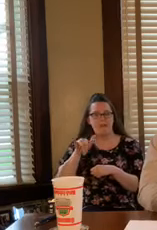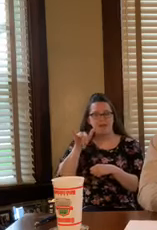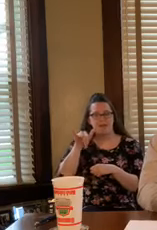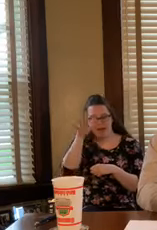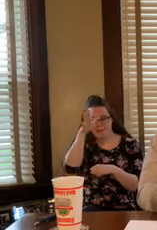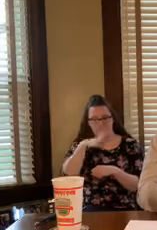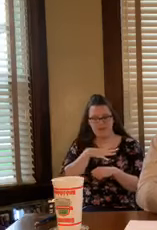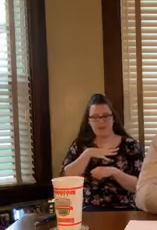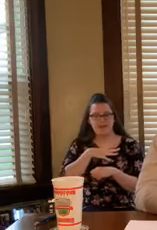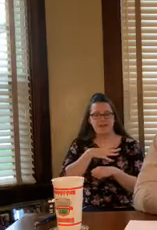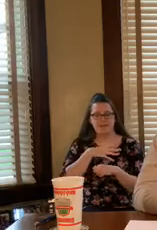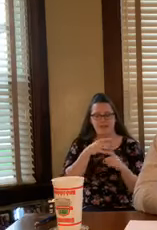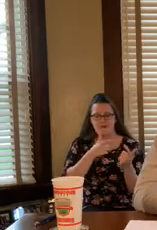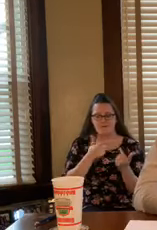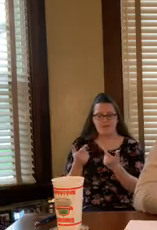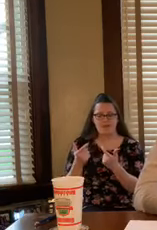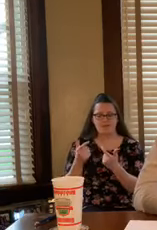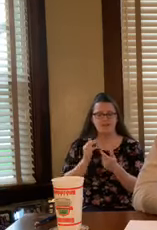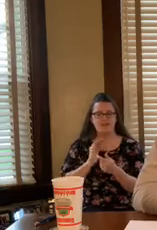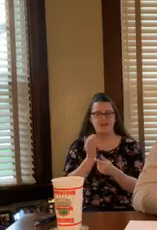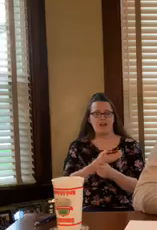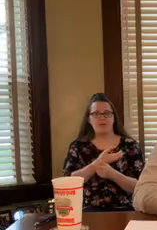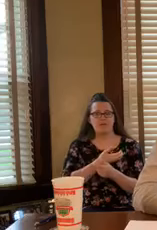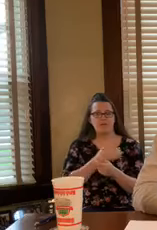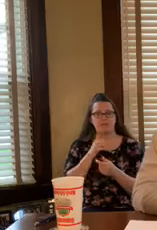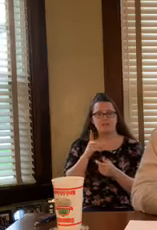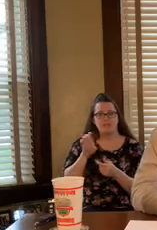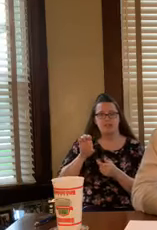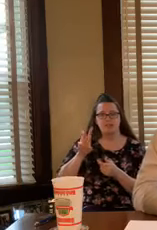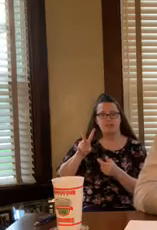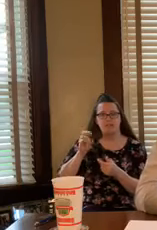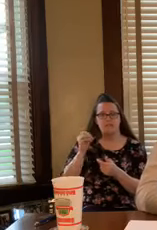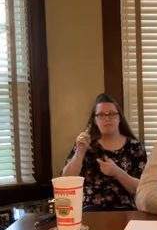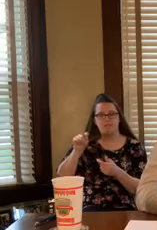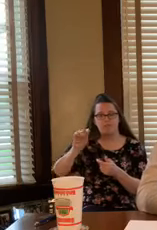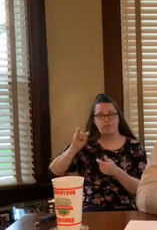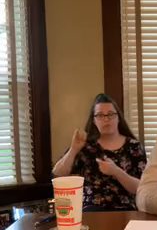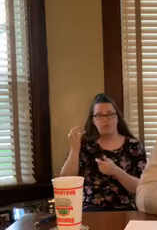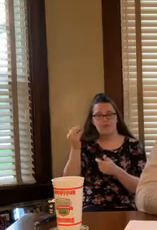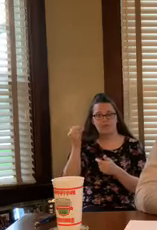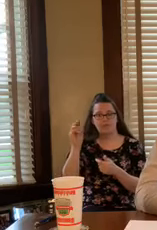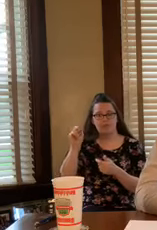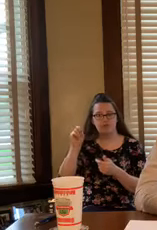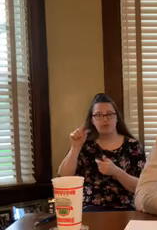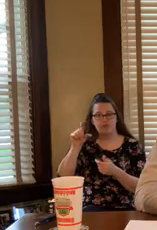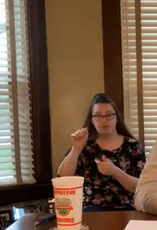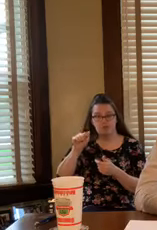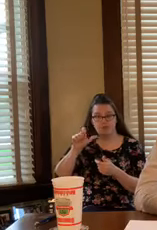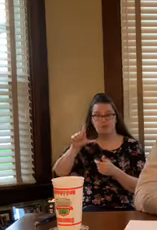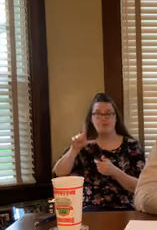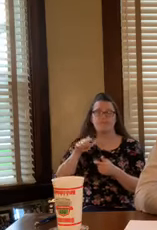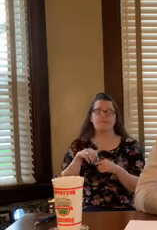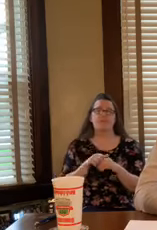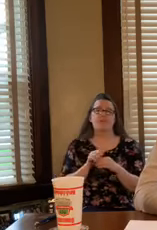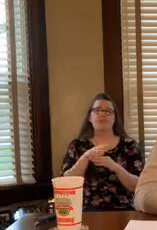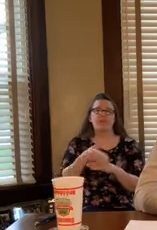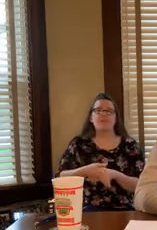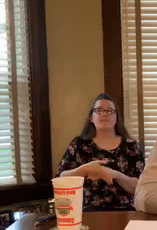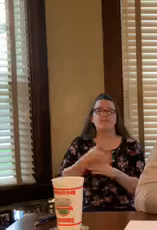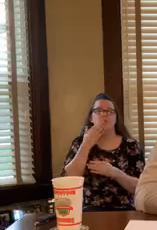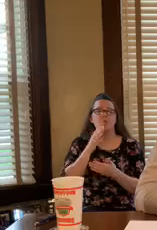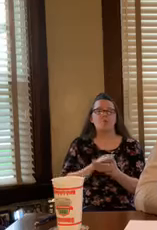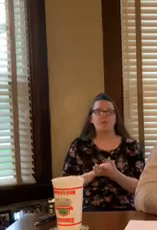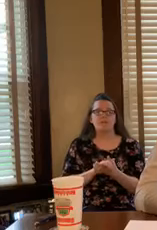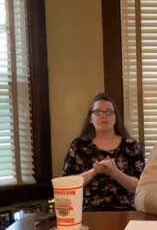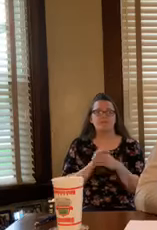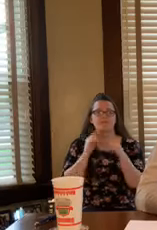for a long time that watched our devotional. He watched it late in the evening after his wife had actually gone to bed. And said he got such